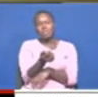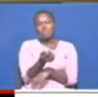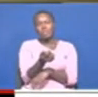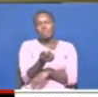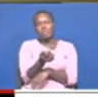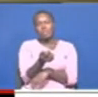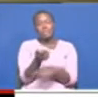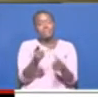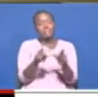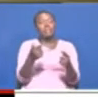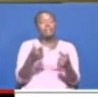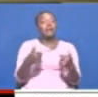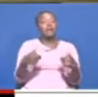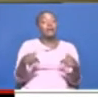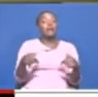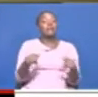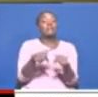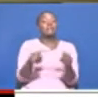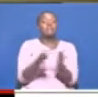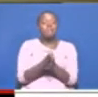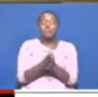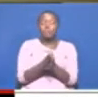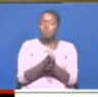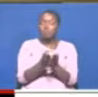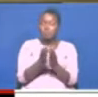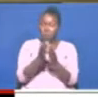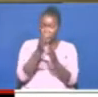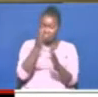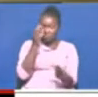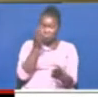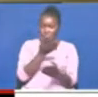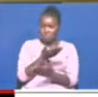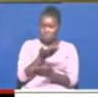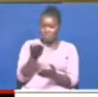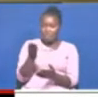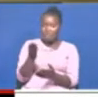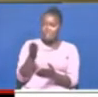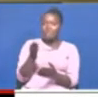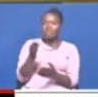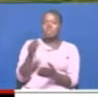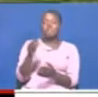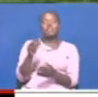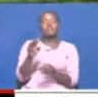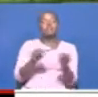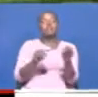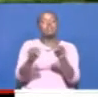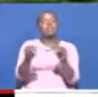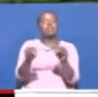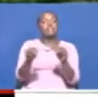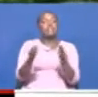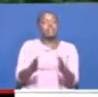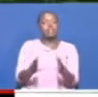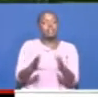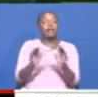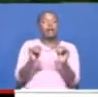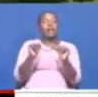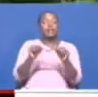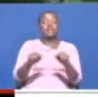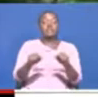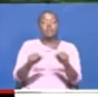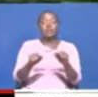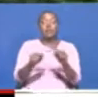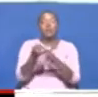yetu na pale ile iko simu. Javinda Patel, the company general manager, however, admitted the problem of smoke coming